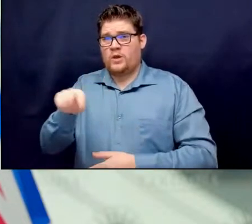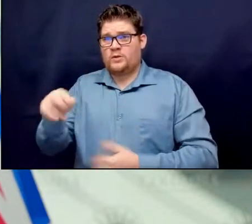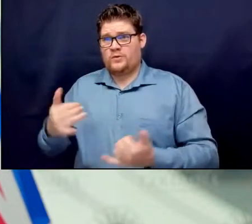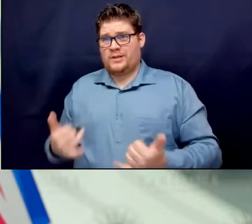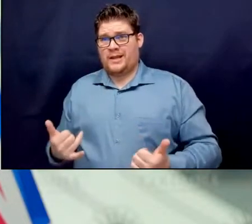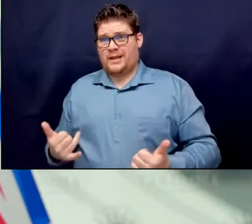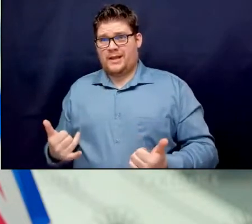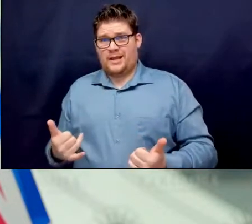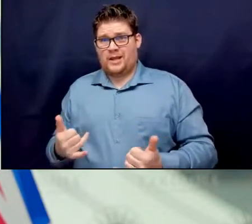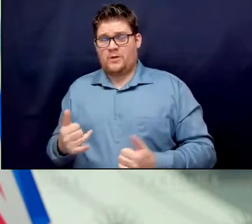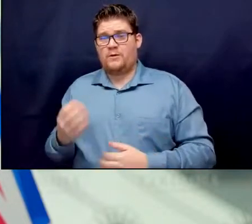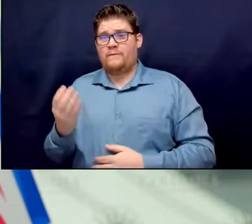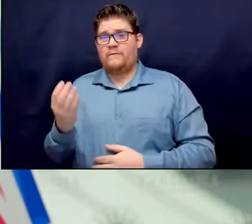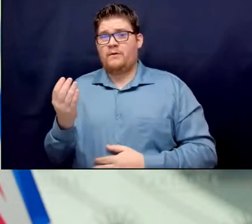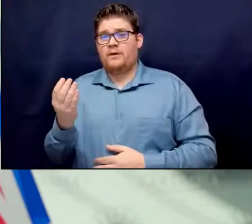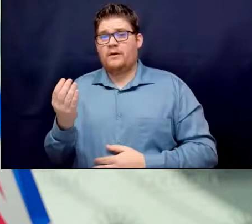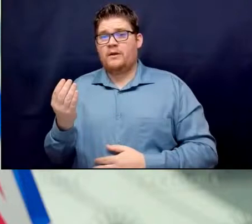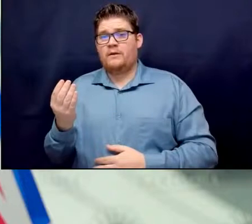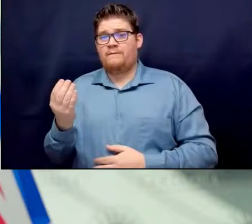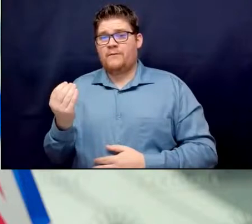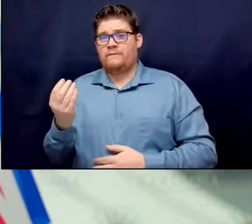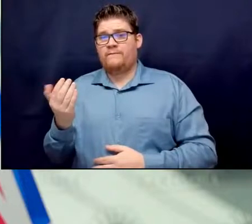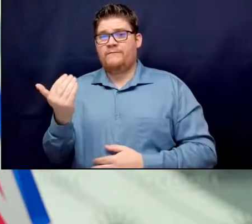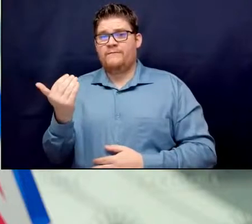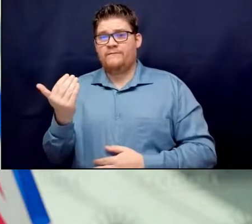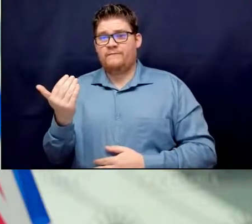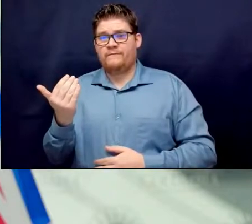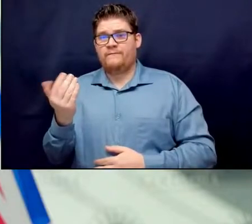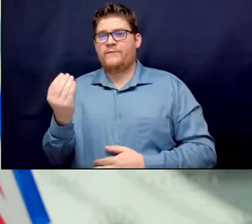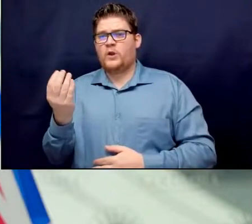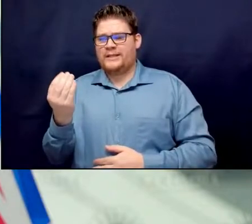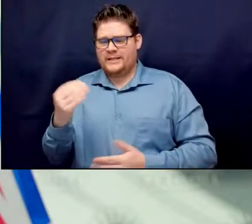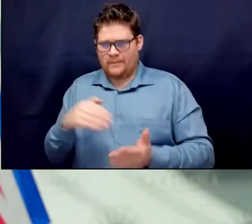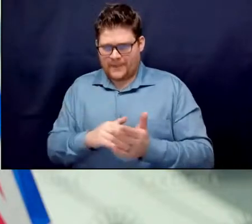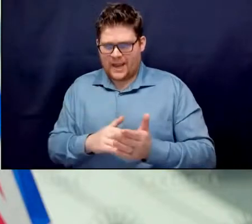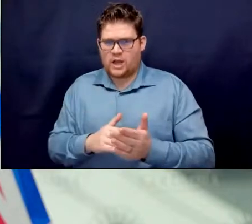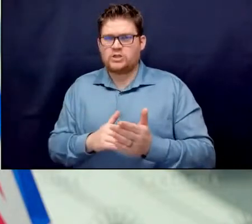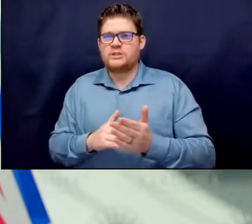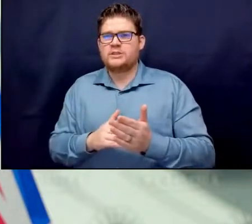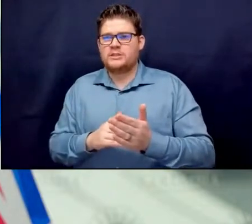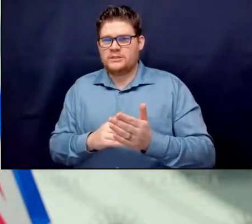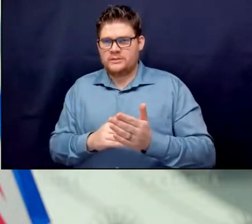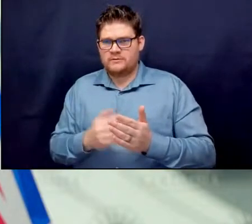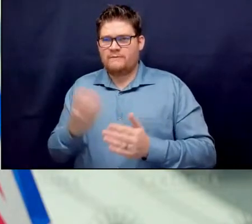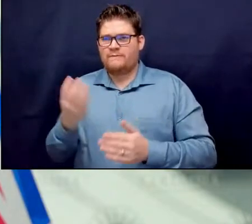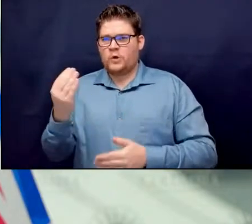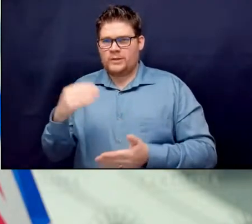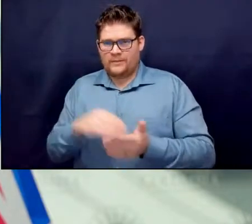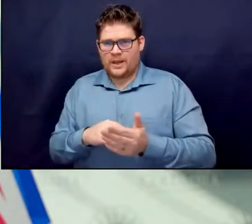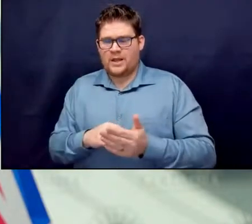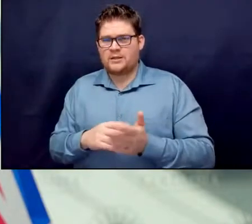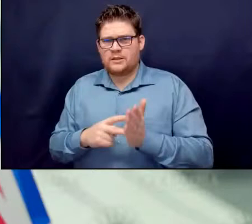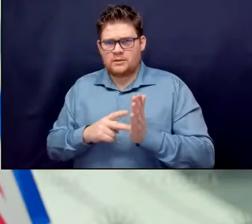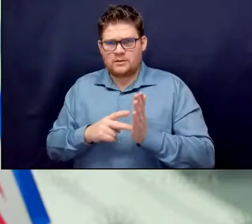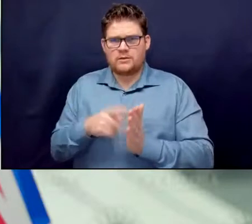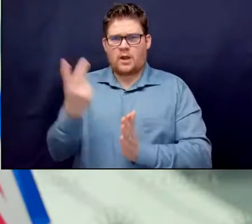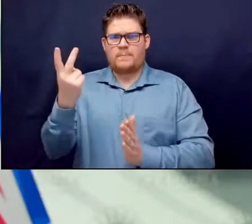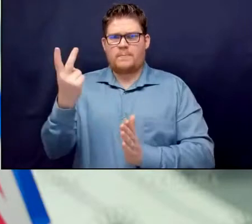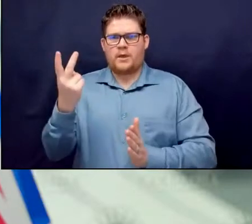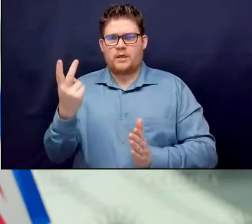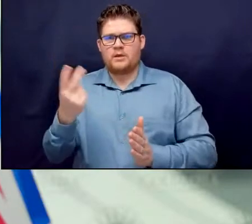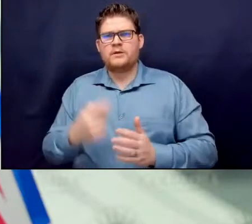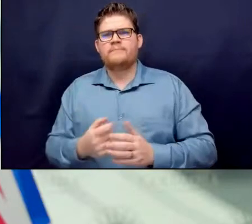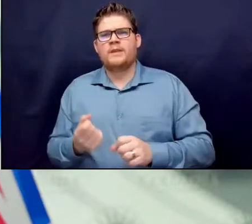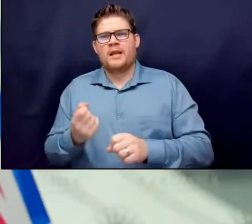double the number of sickness on a base of 188,000 healthcare workers. This is significant. I just want to say what it means for our